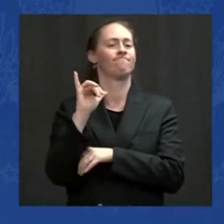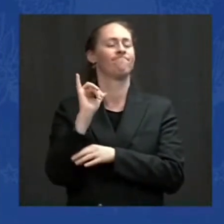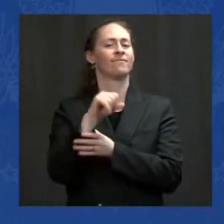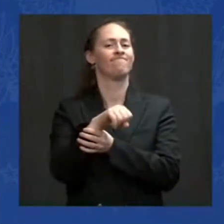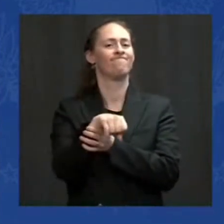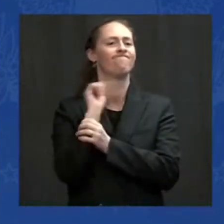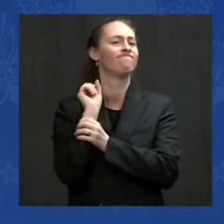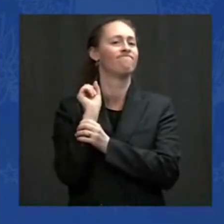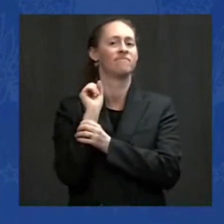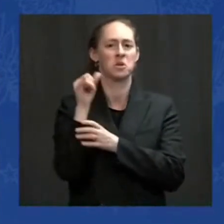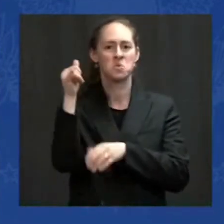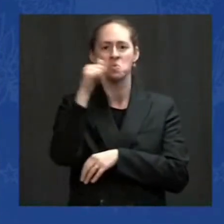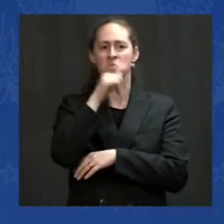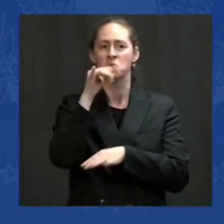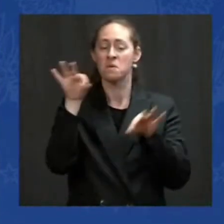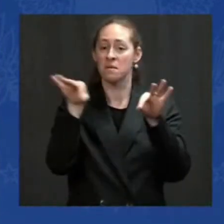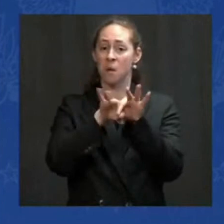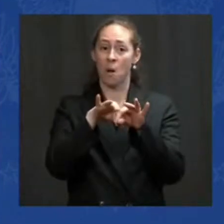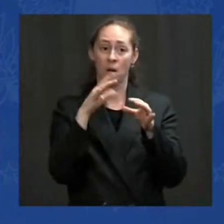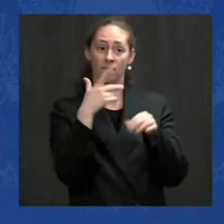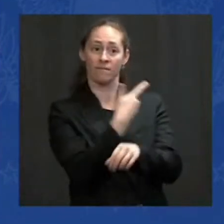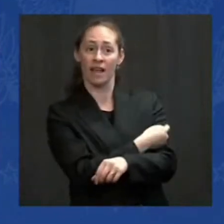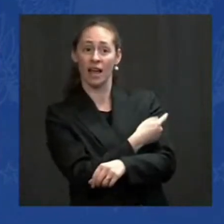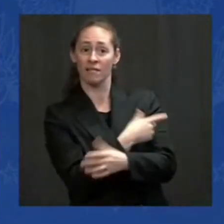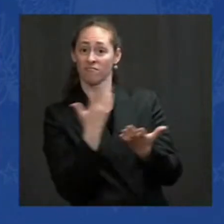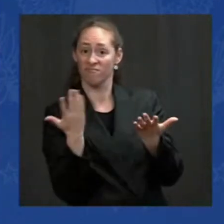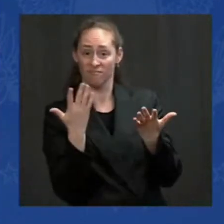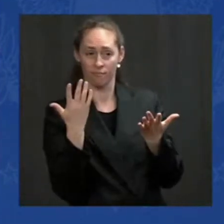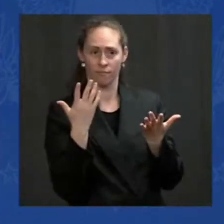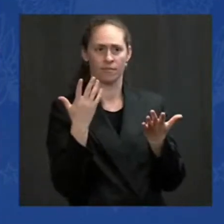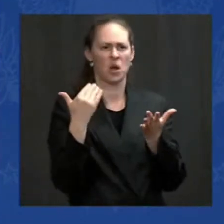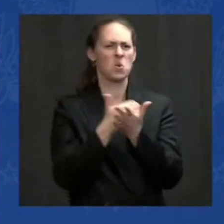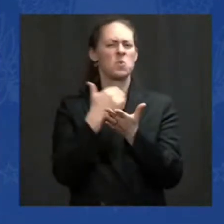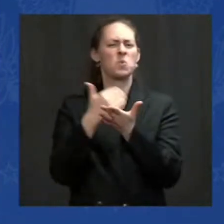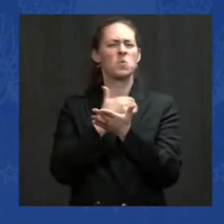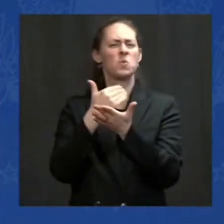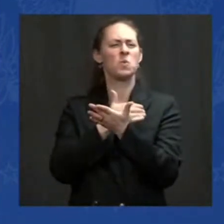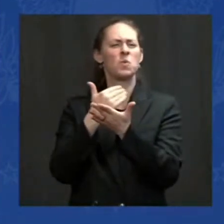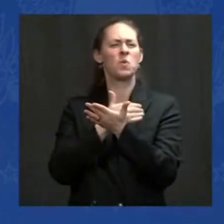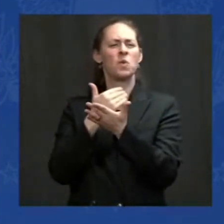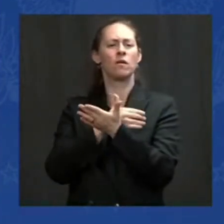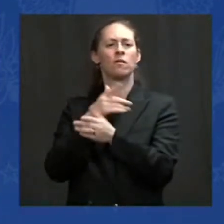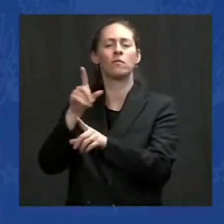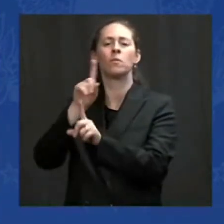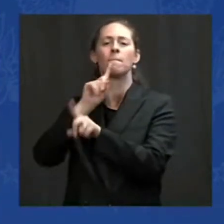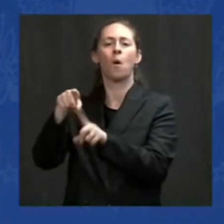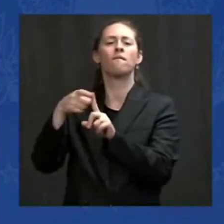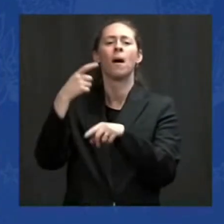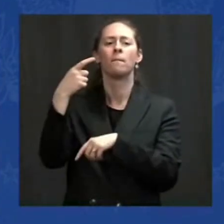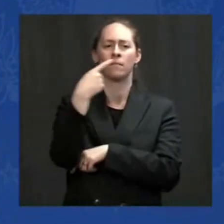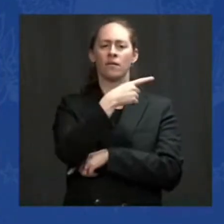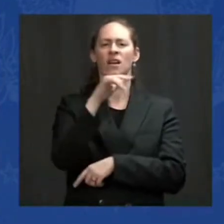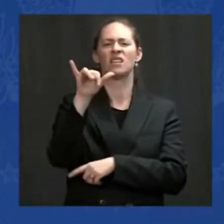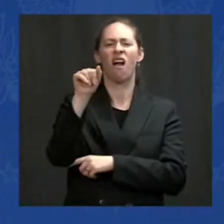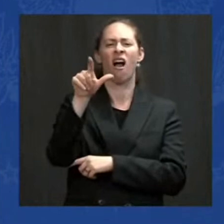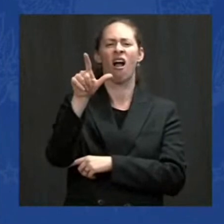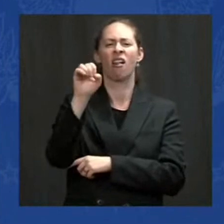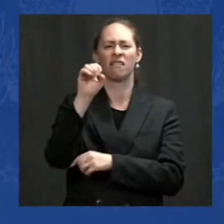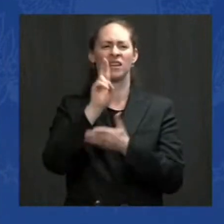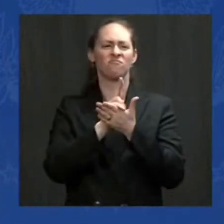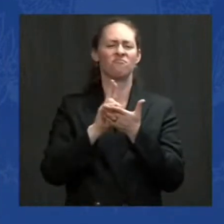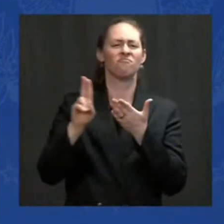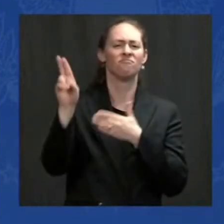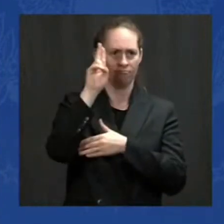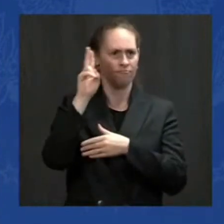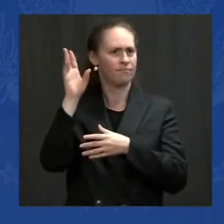vaccination effort from a new report by experts from the Yale School of Public Health. The study states